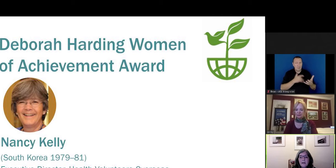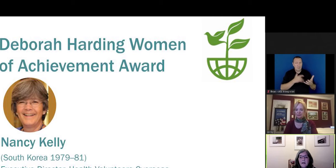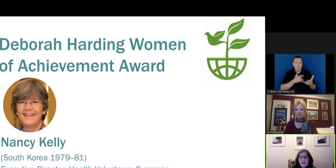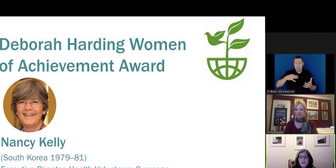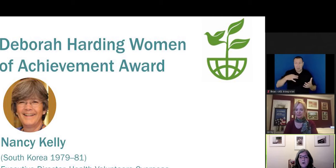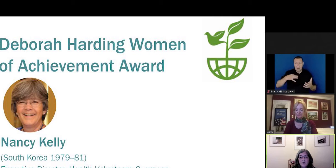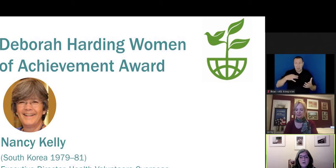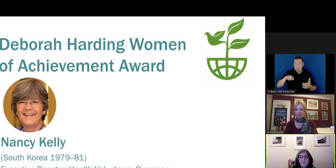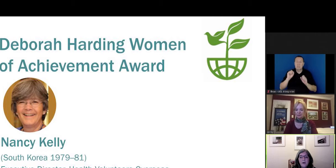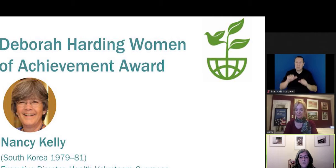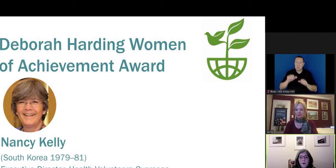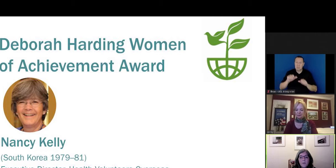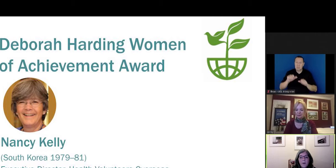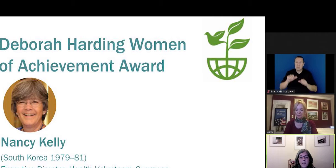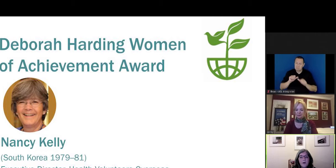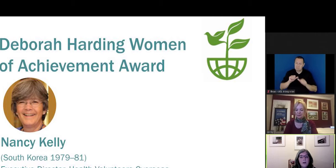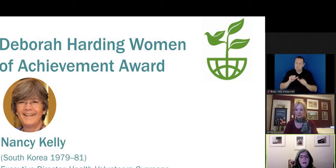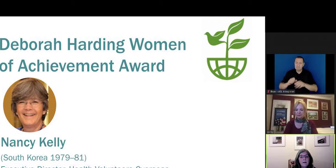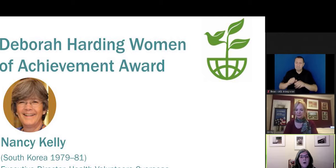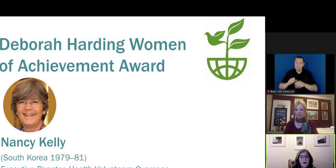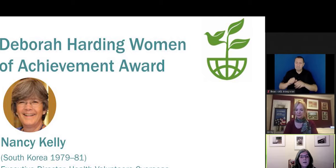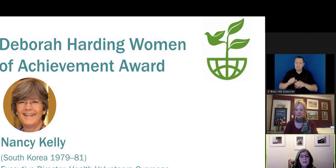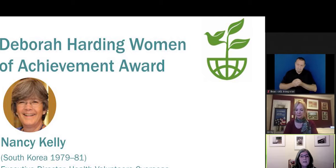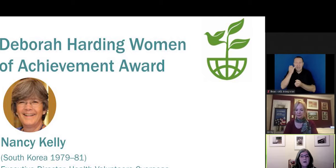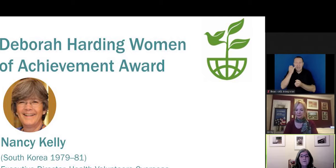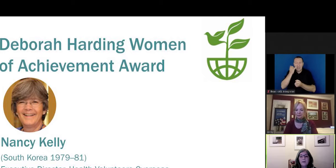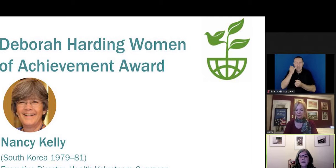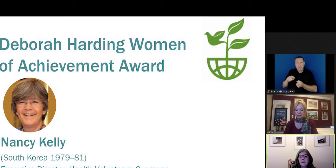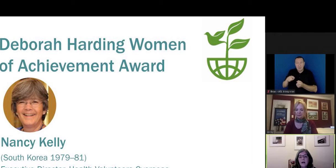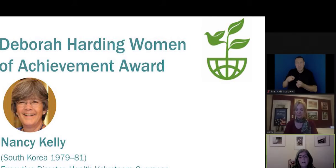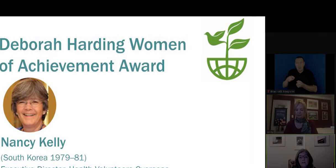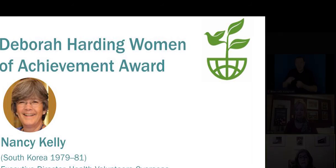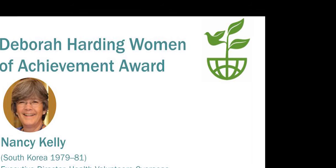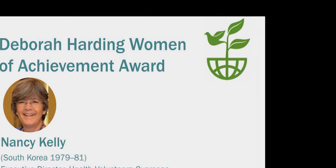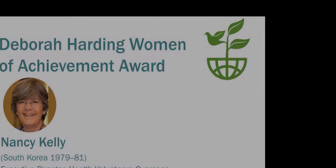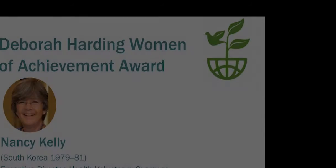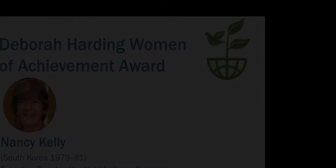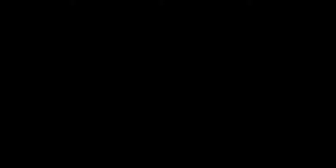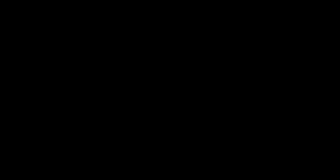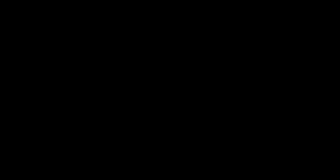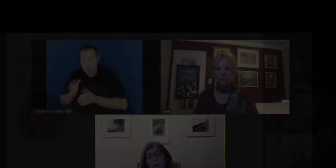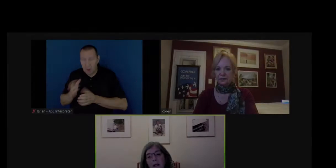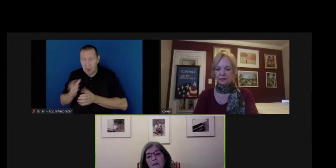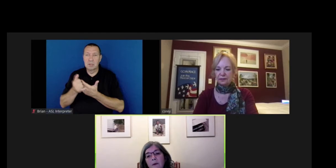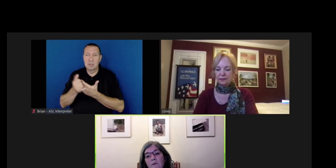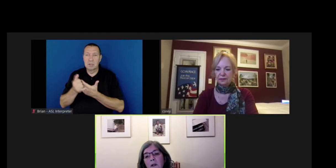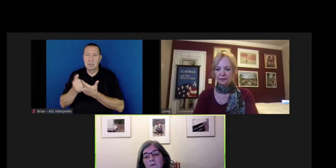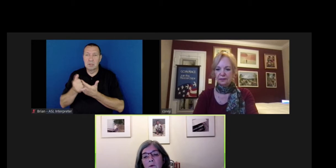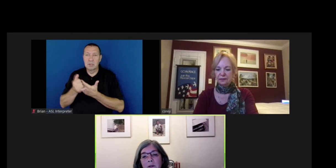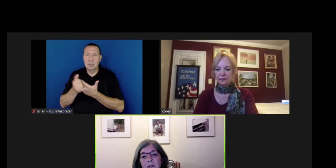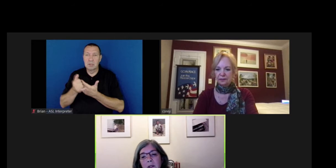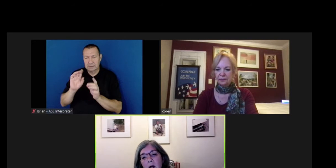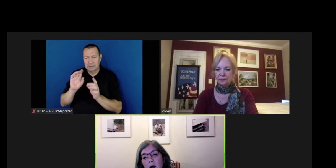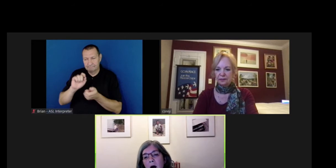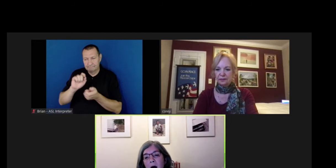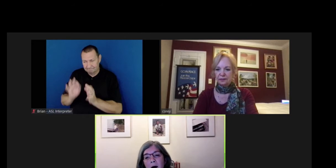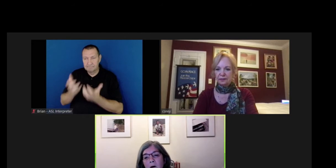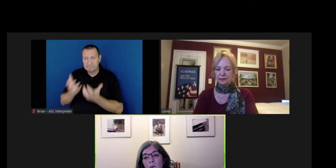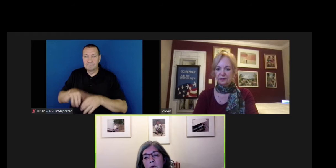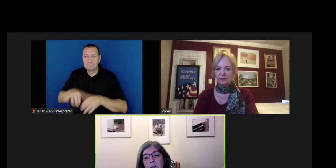and lasting contribution if they are well prepared and the project is carefully designed. A conviction that has been